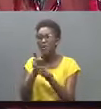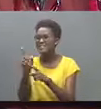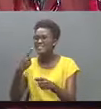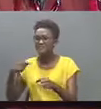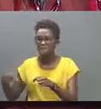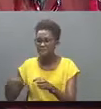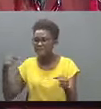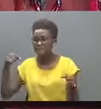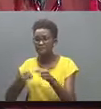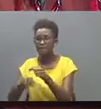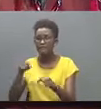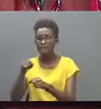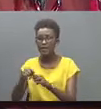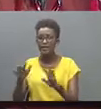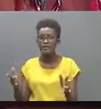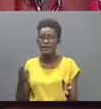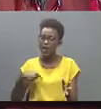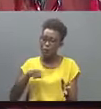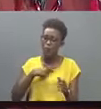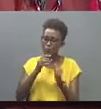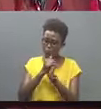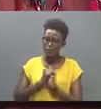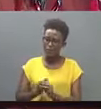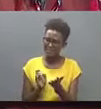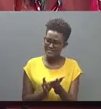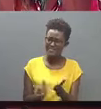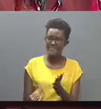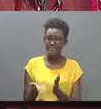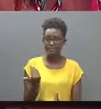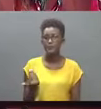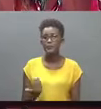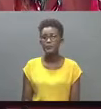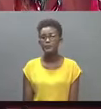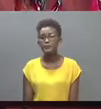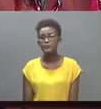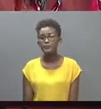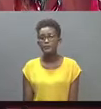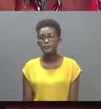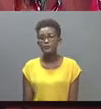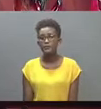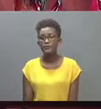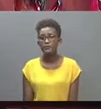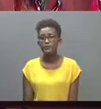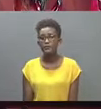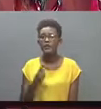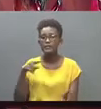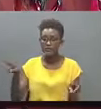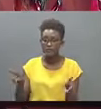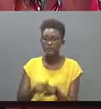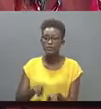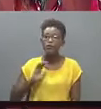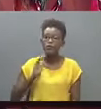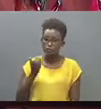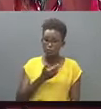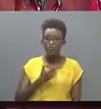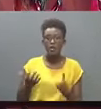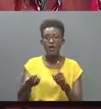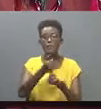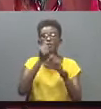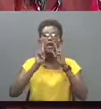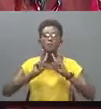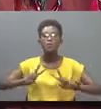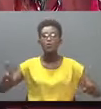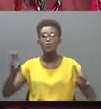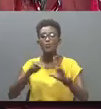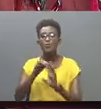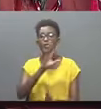ibihome by'intambara, ibihome byo kwicana, ibihome byo kwana na bene data. then we shall have peace in our African communities.